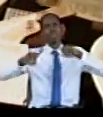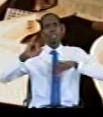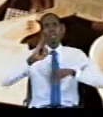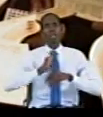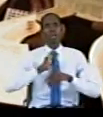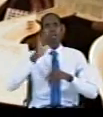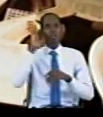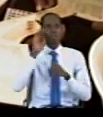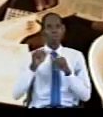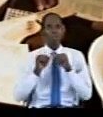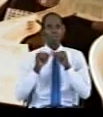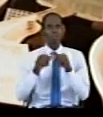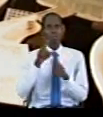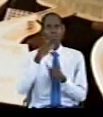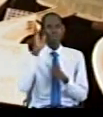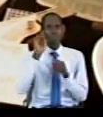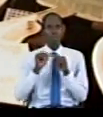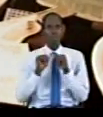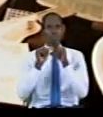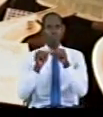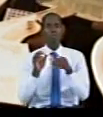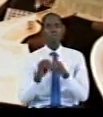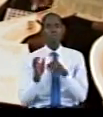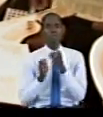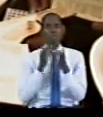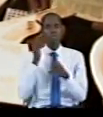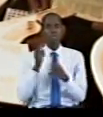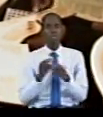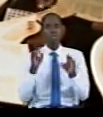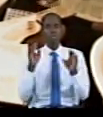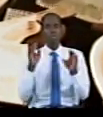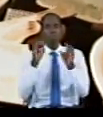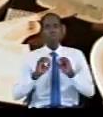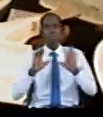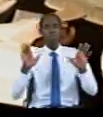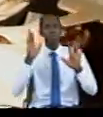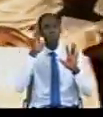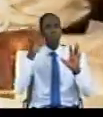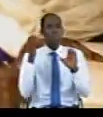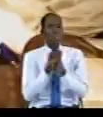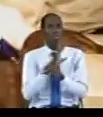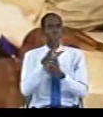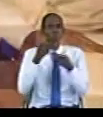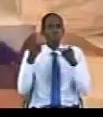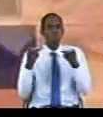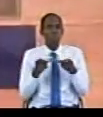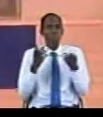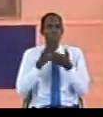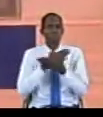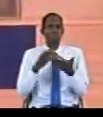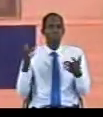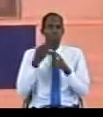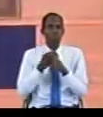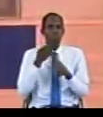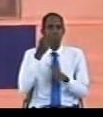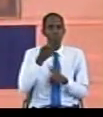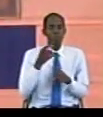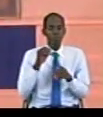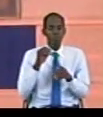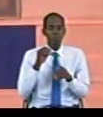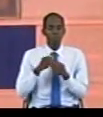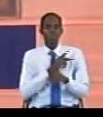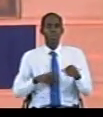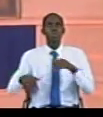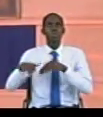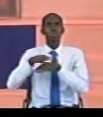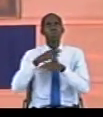You'll continue in Jesus' name. Nothing will take your place away from you in the kingdom of God in Jesus' name.